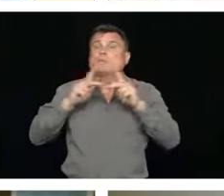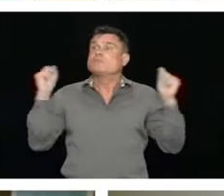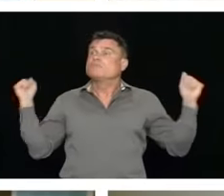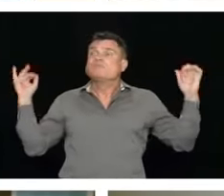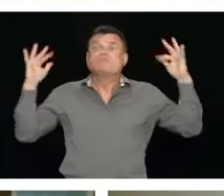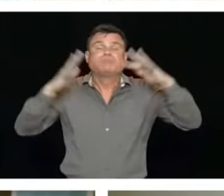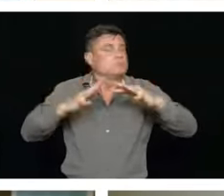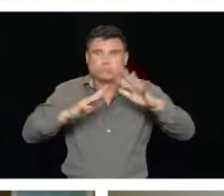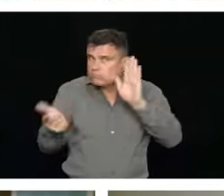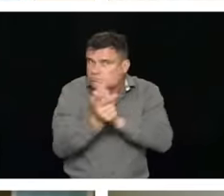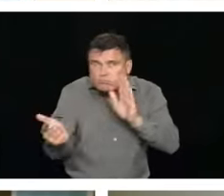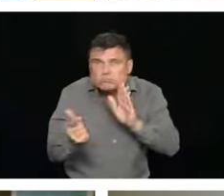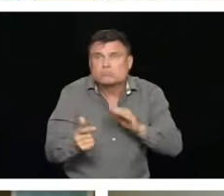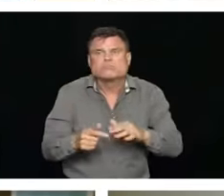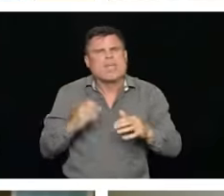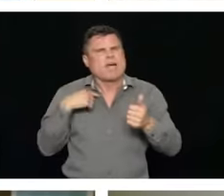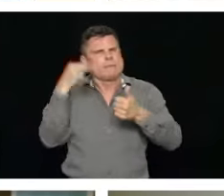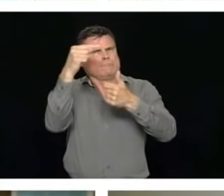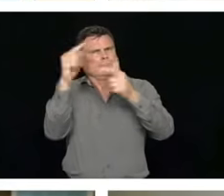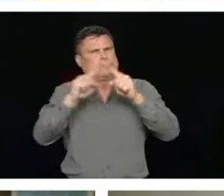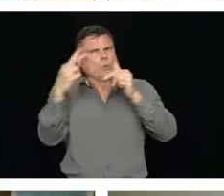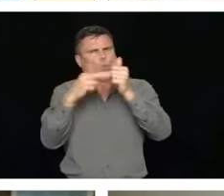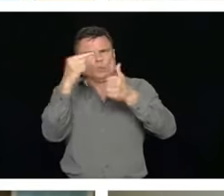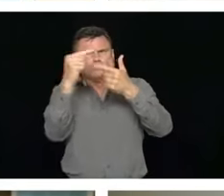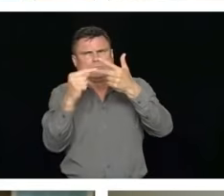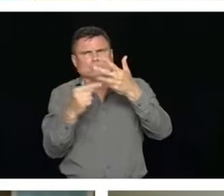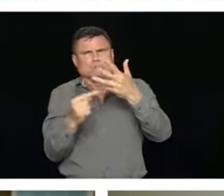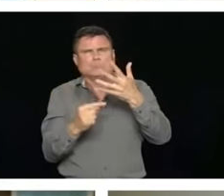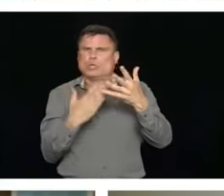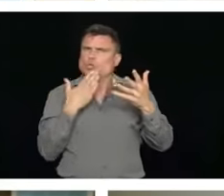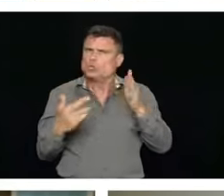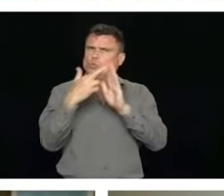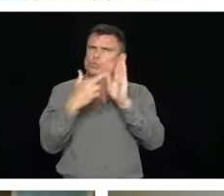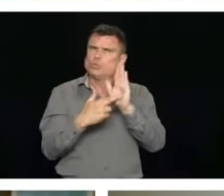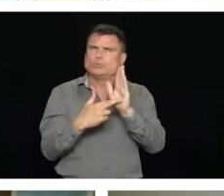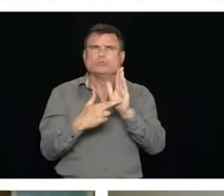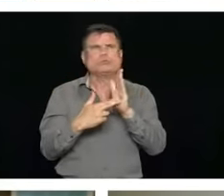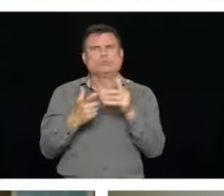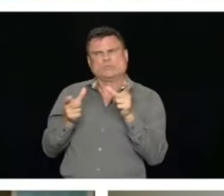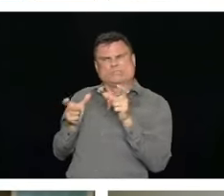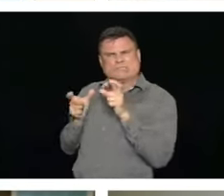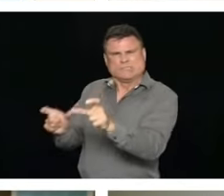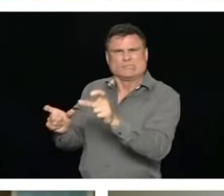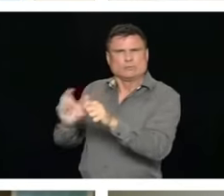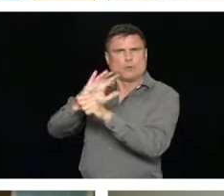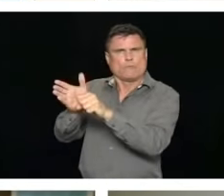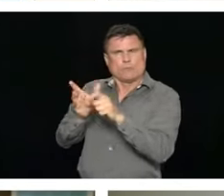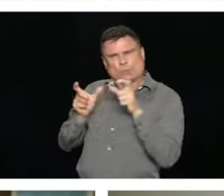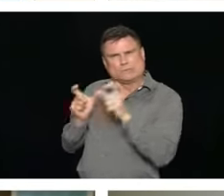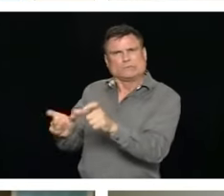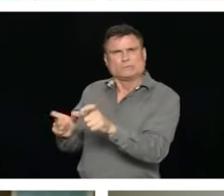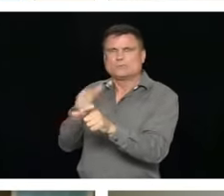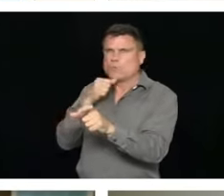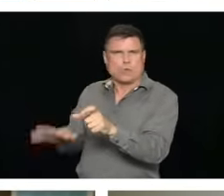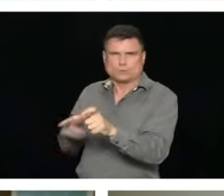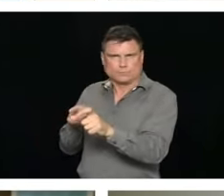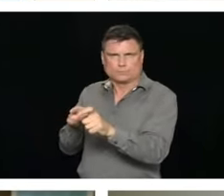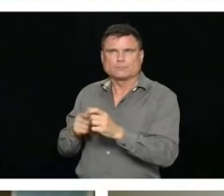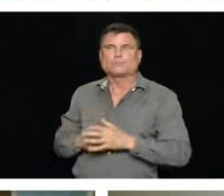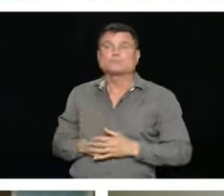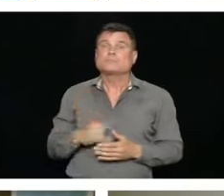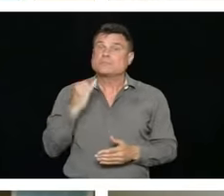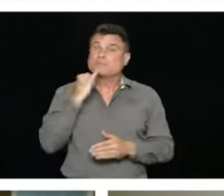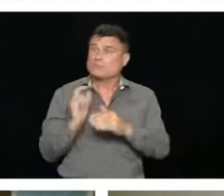disease, and also, you know, really stepping up where there were outbreaks in long-term care facilities, those kinds of things,